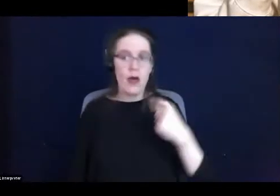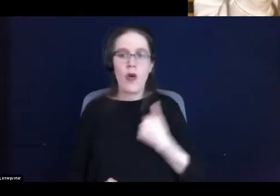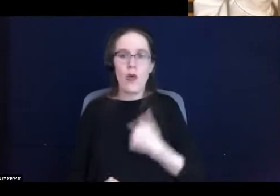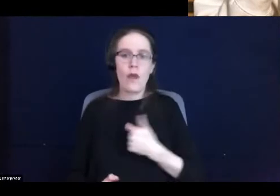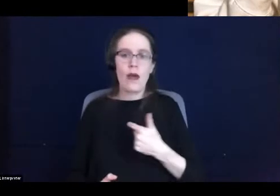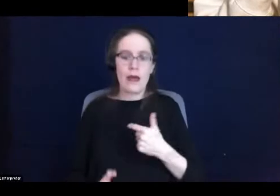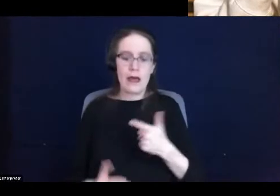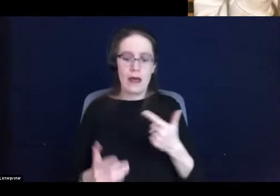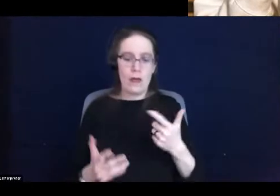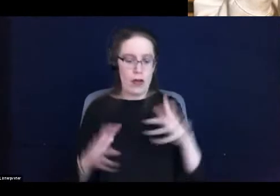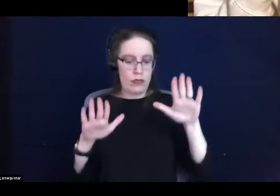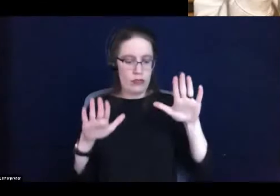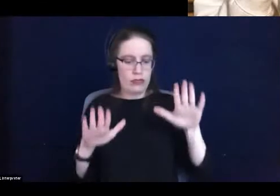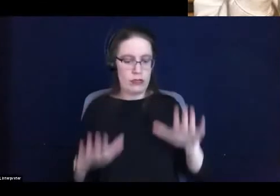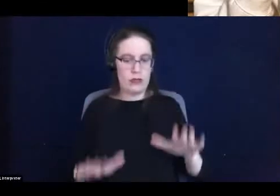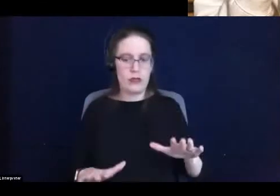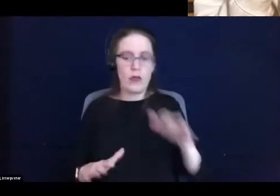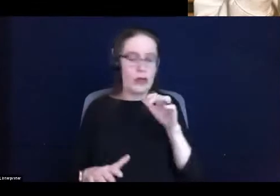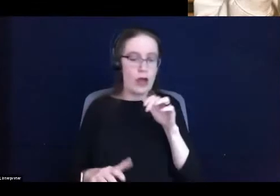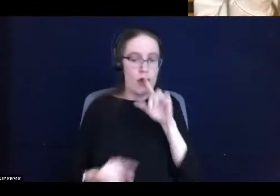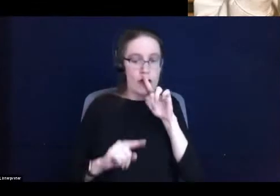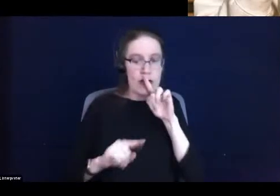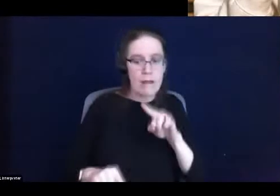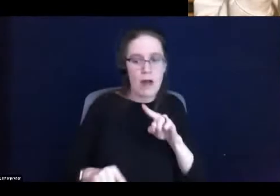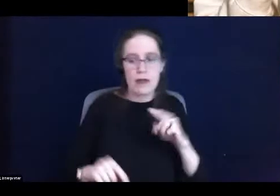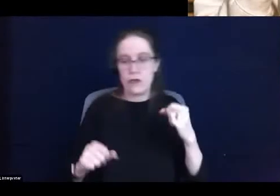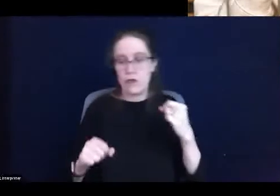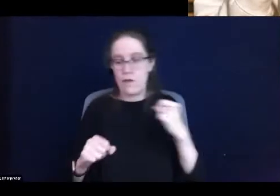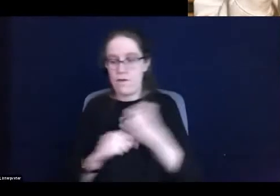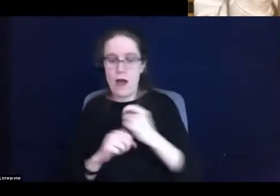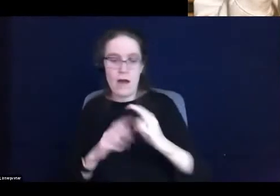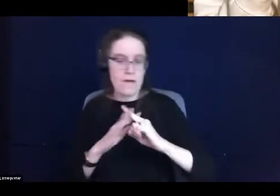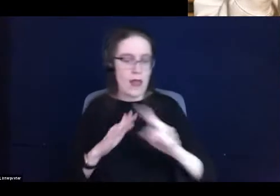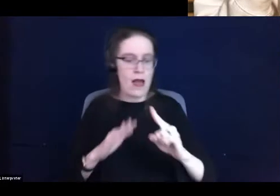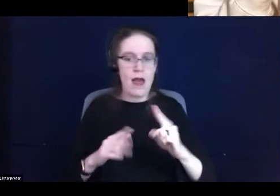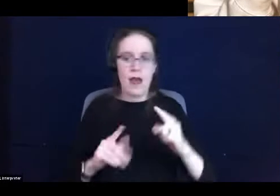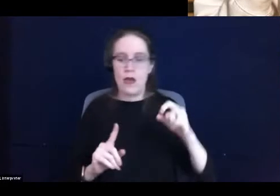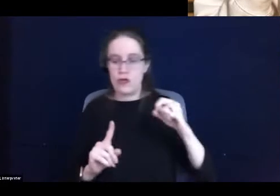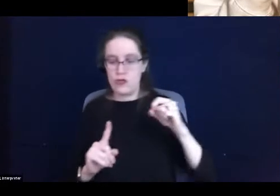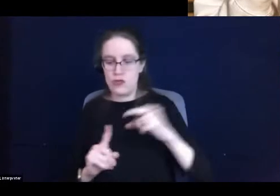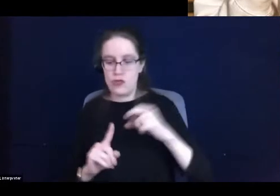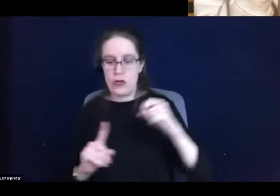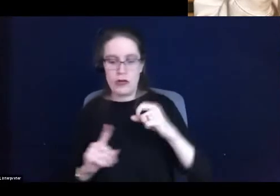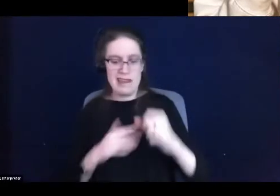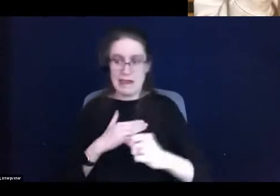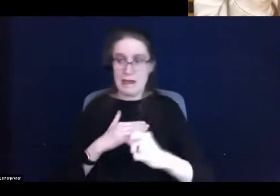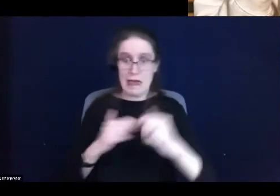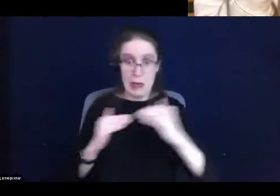so that our body isn't always responding to different triggers as being actively in danger.